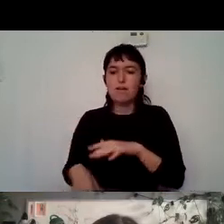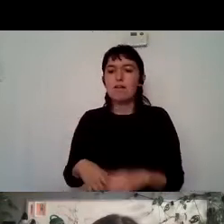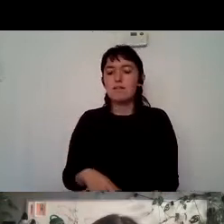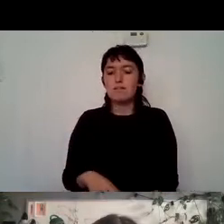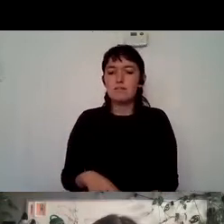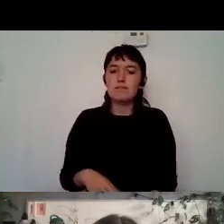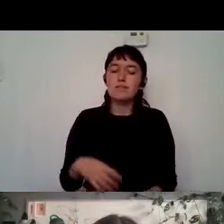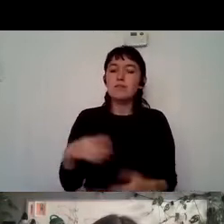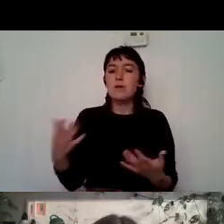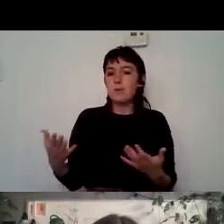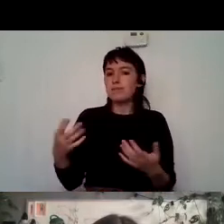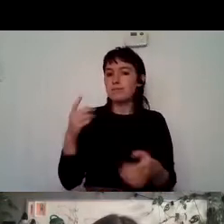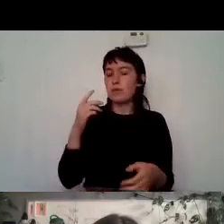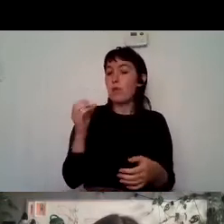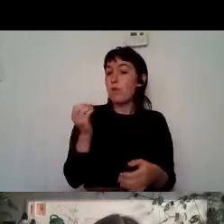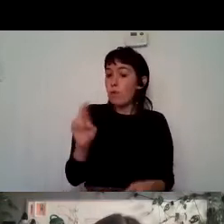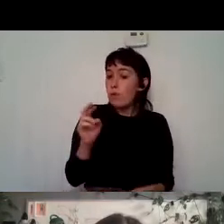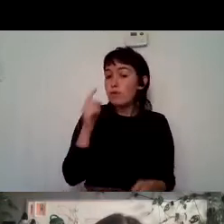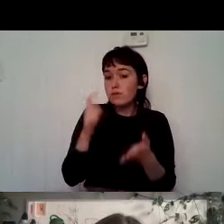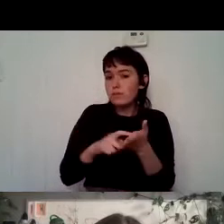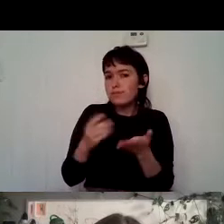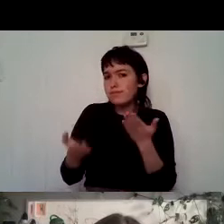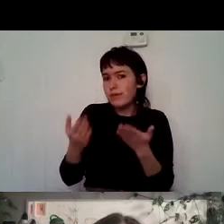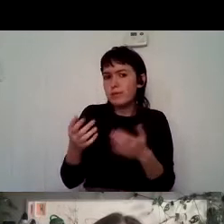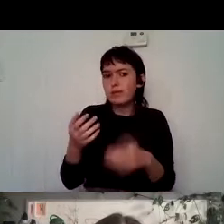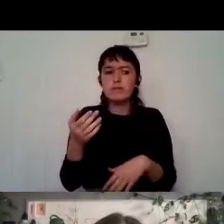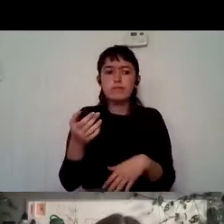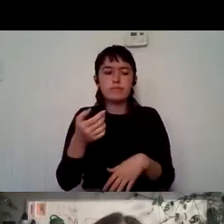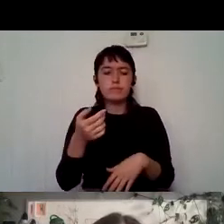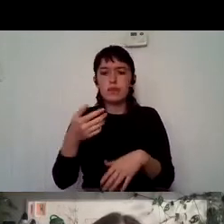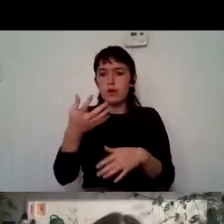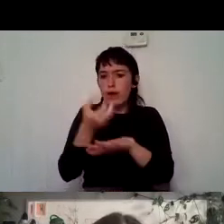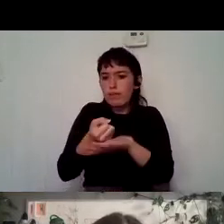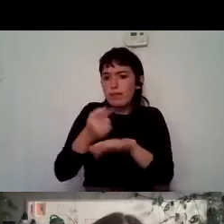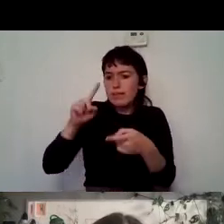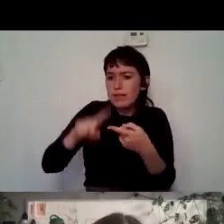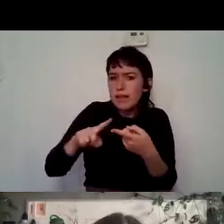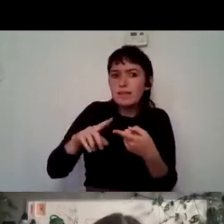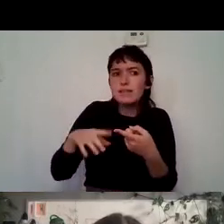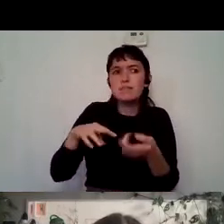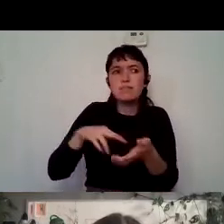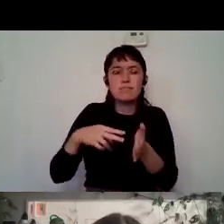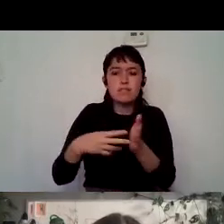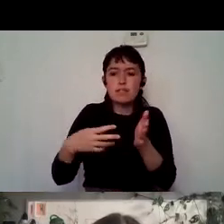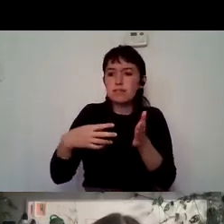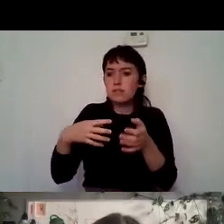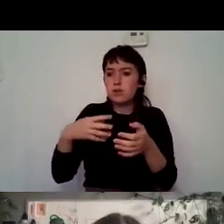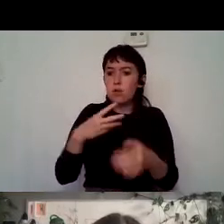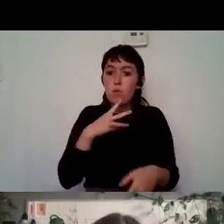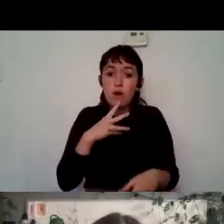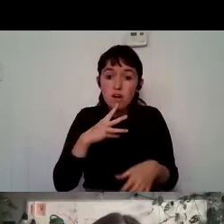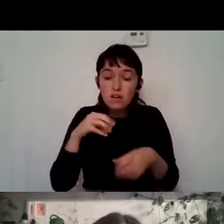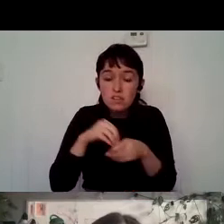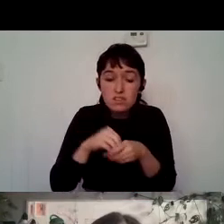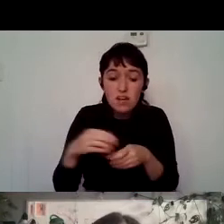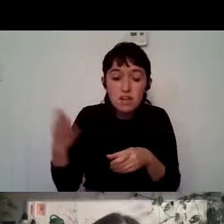less. So maybe there's water inside this volcano. So maybe in the future, if there's an eruption, the hydrothermal